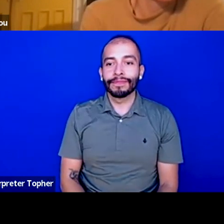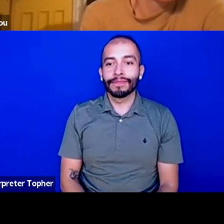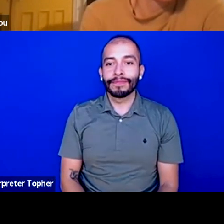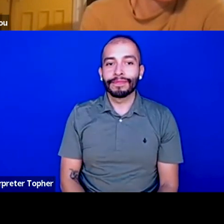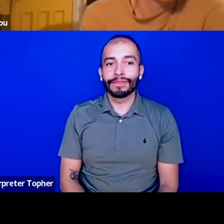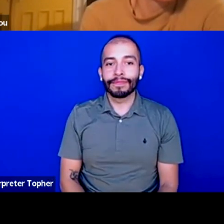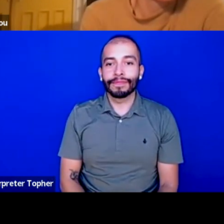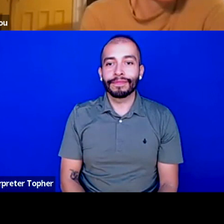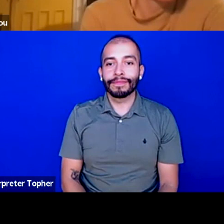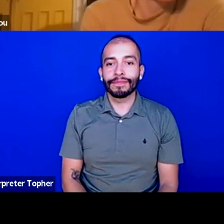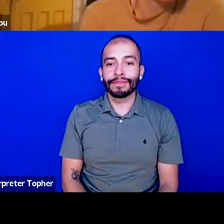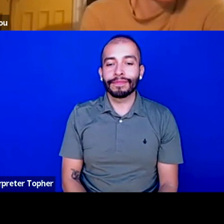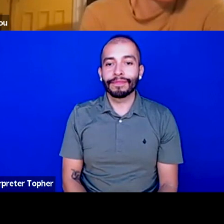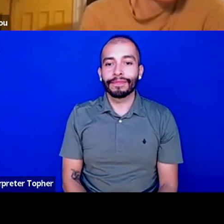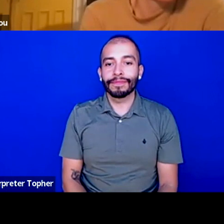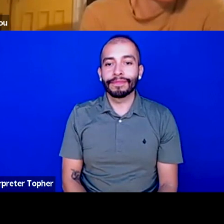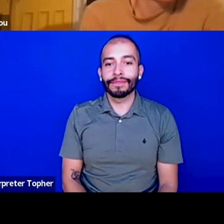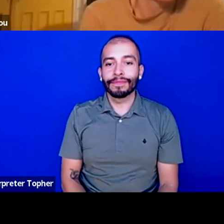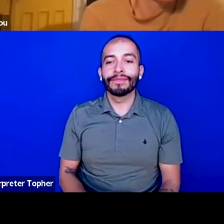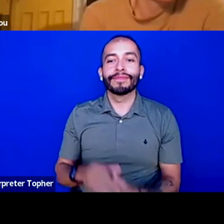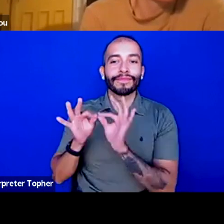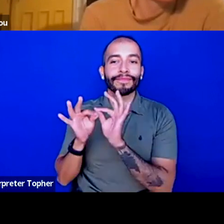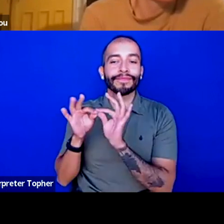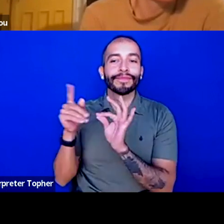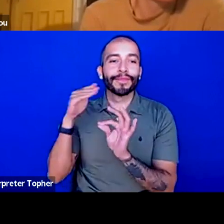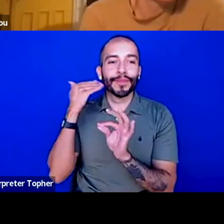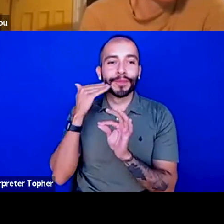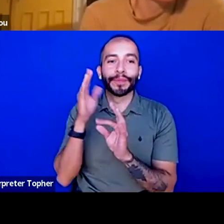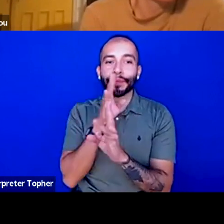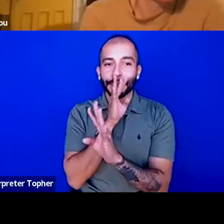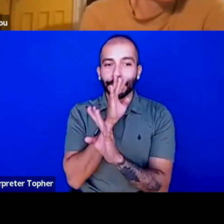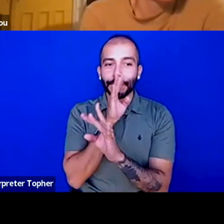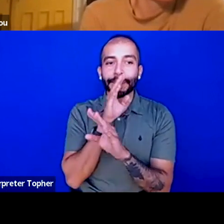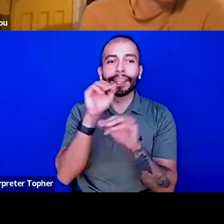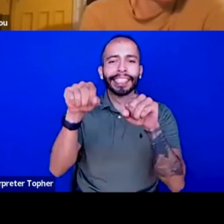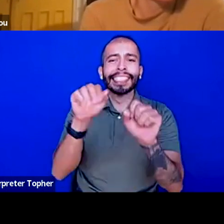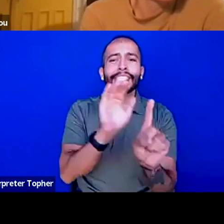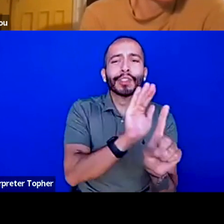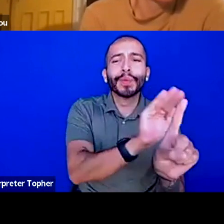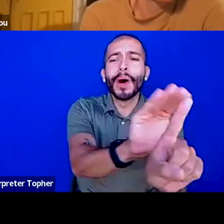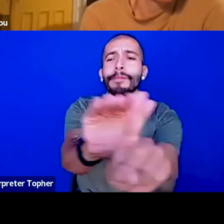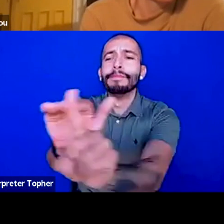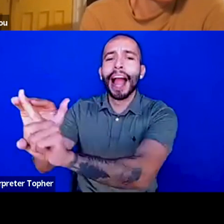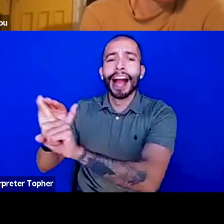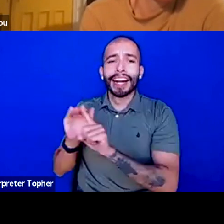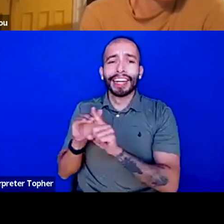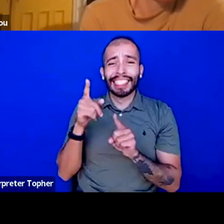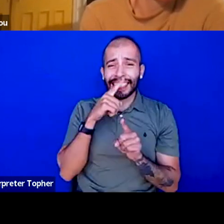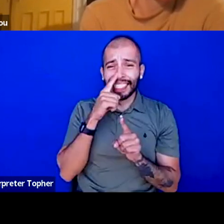So it's just a reminder to watch your pace and make sure that you're breathing into your words.